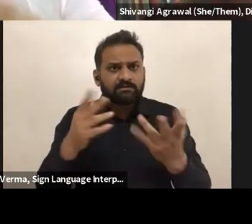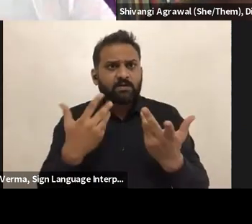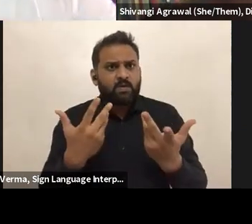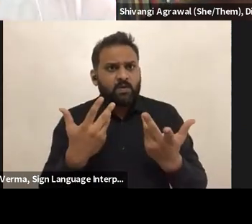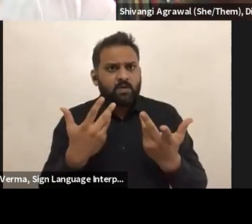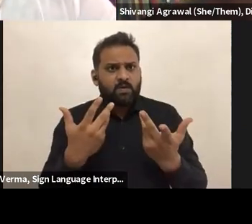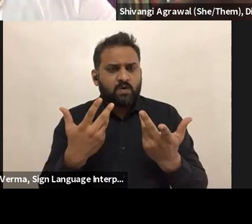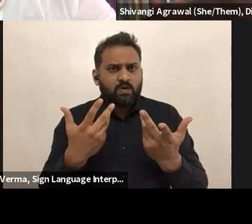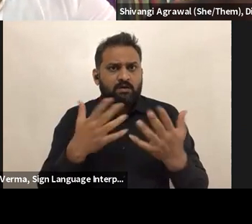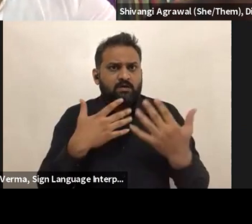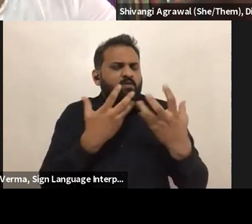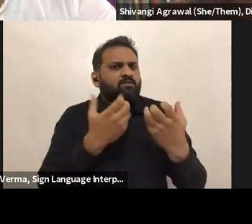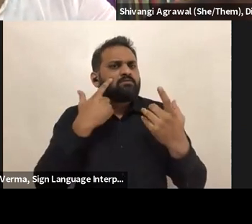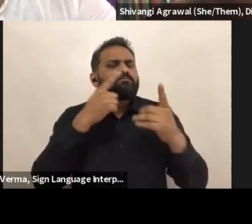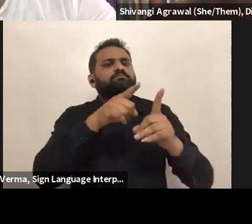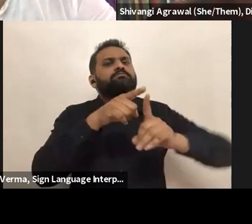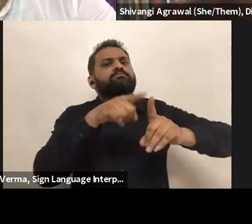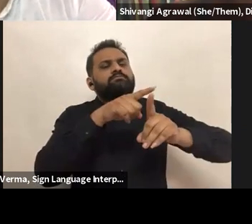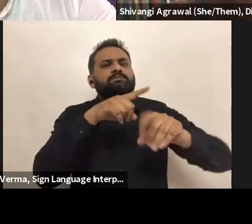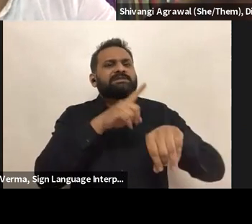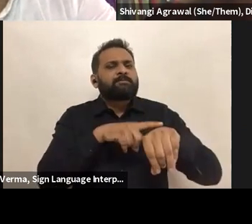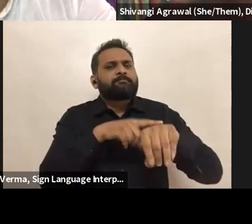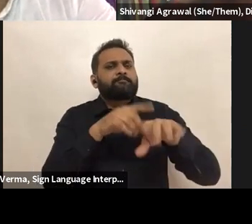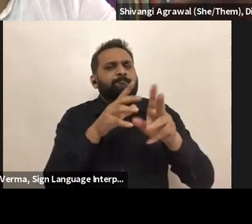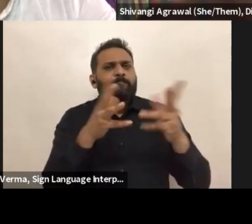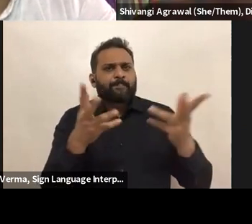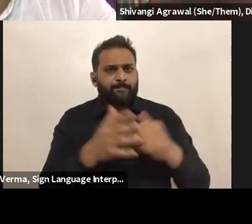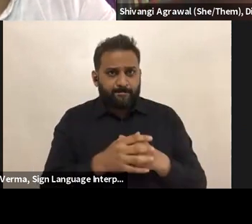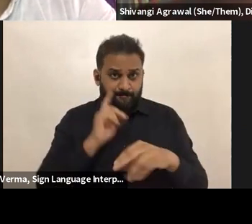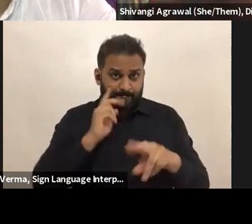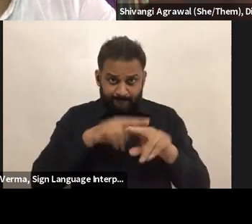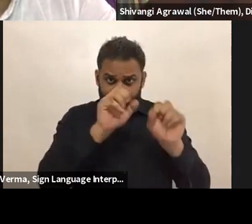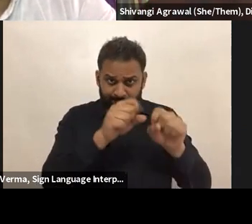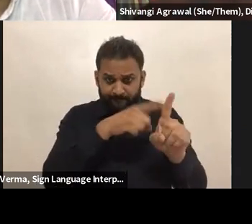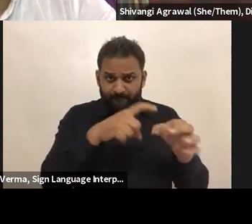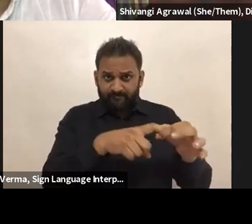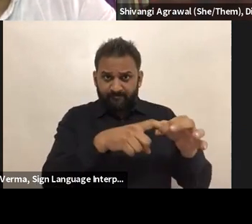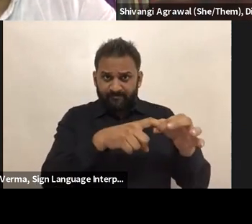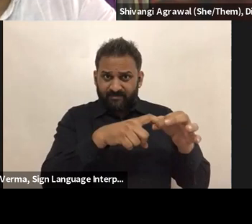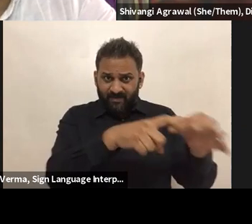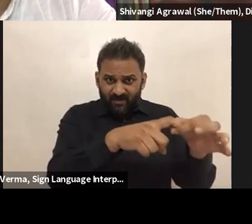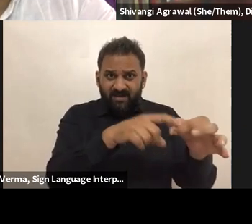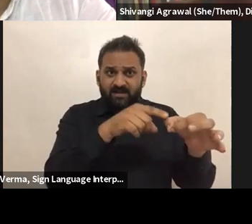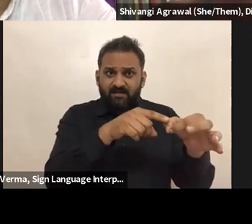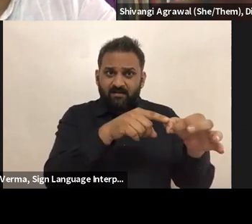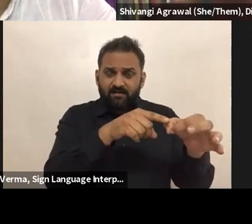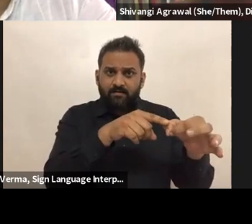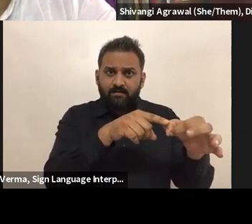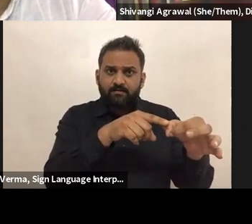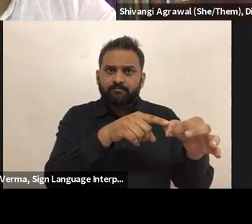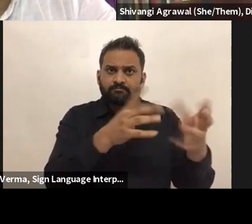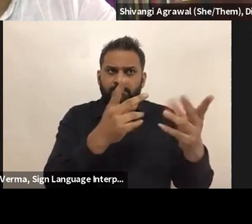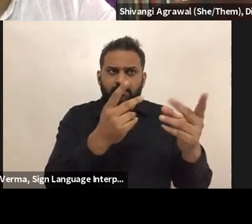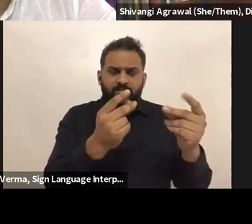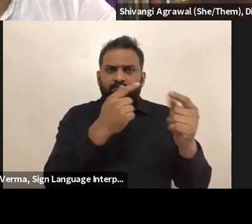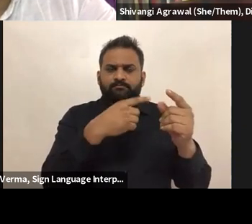Because I want to be respectful of time, if you could treat that question fairly, um, you know, quickly without, I'm